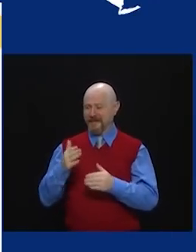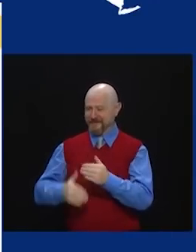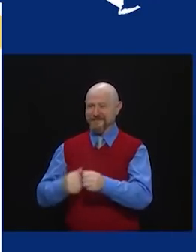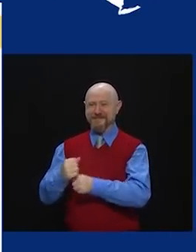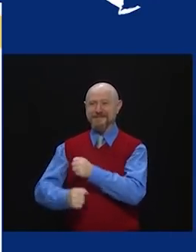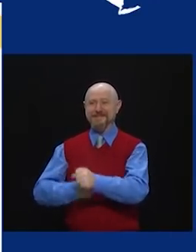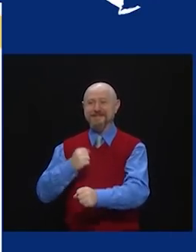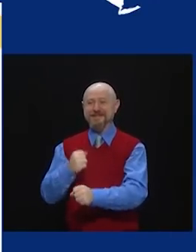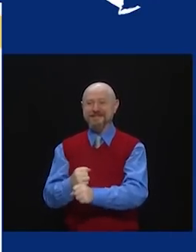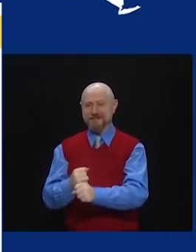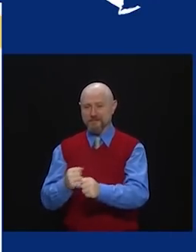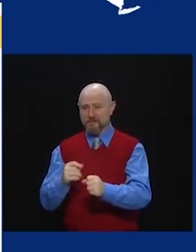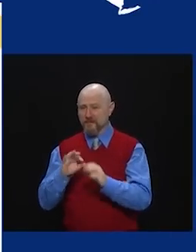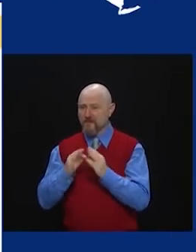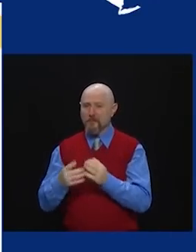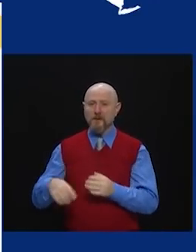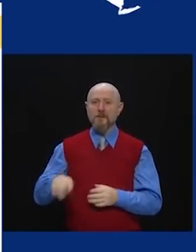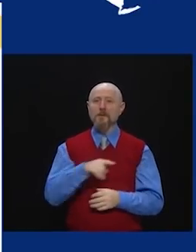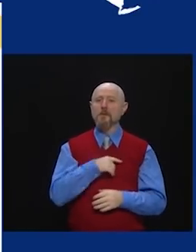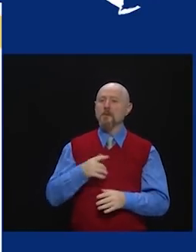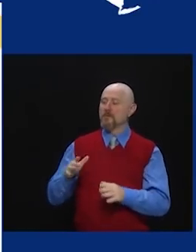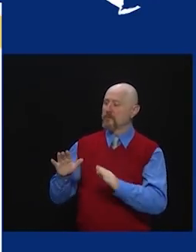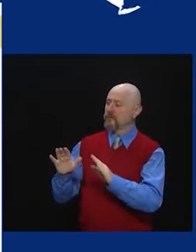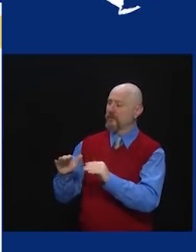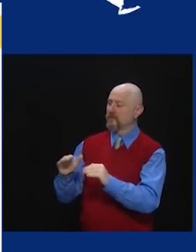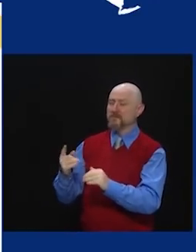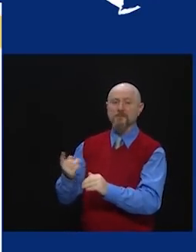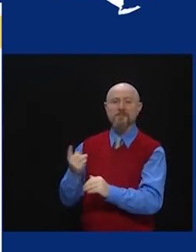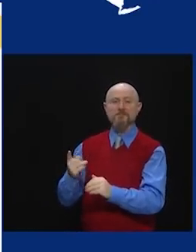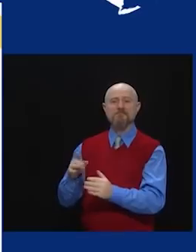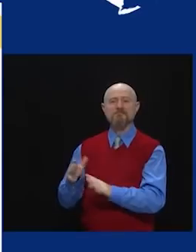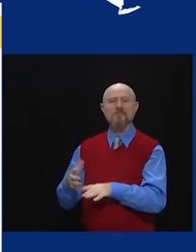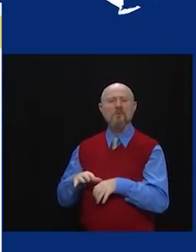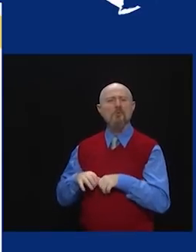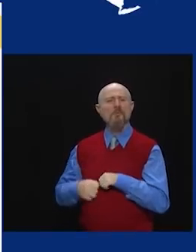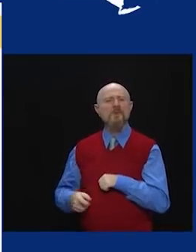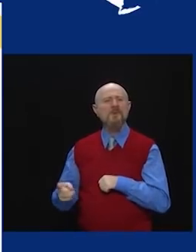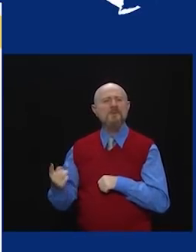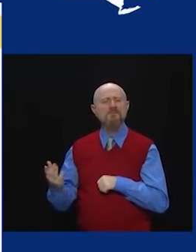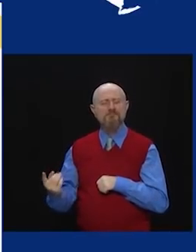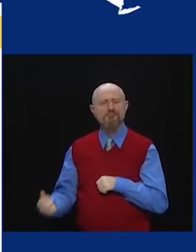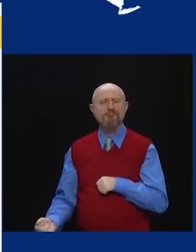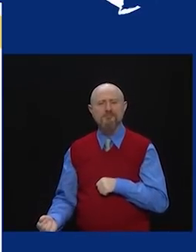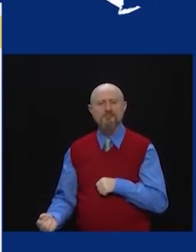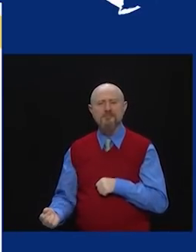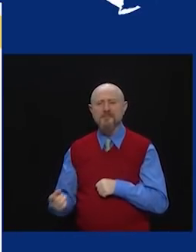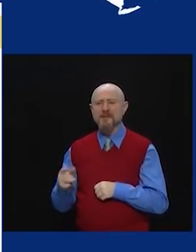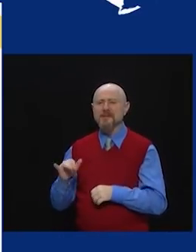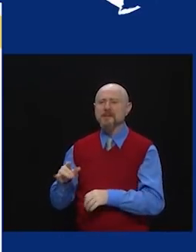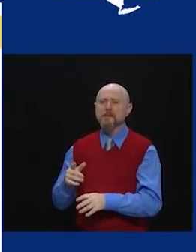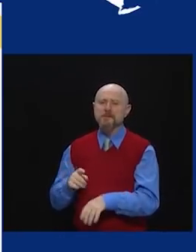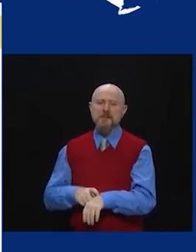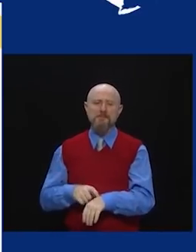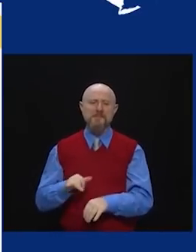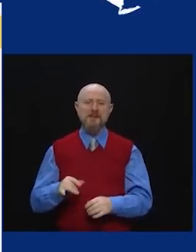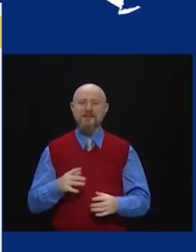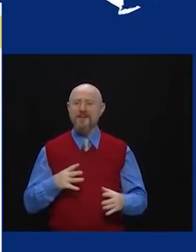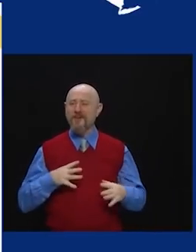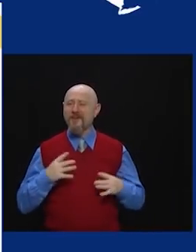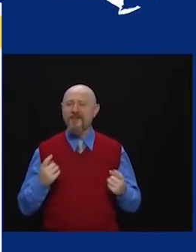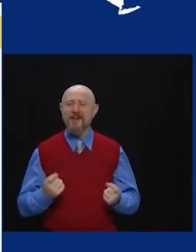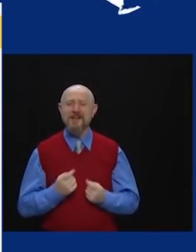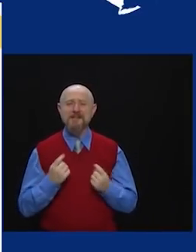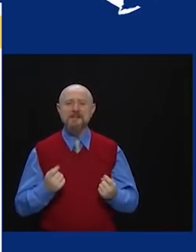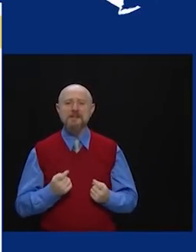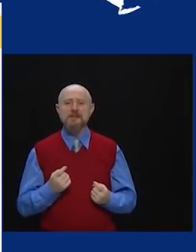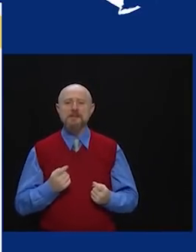about. And it's got to be heartbreaking to lose someone anytime, but certainly over the holidays, and our hearts go out to all of them. So you can,